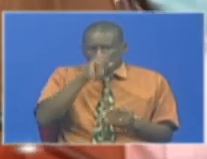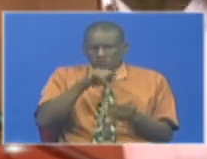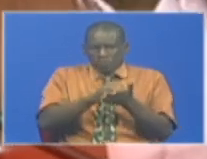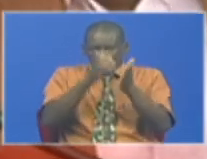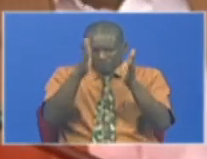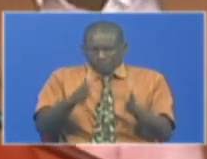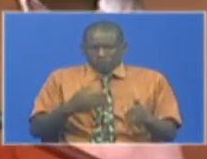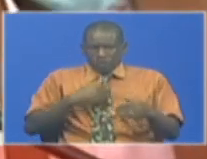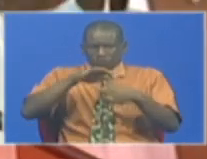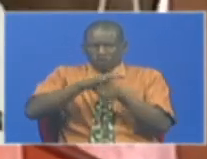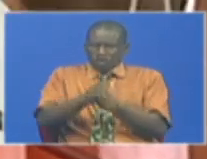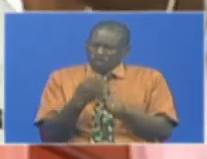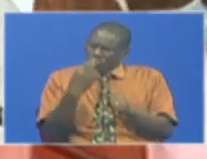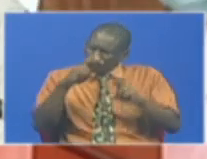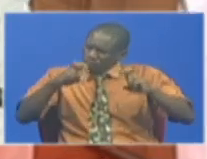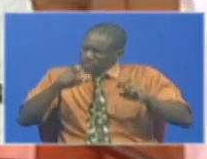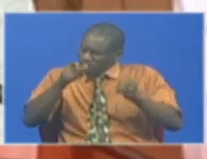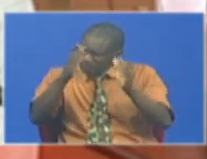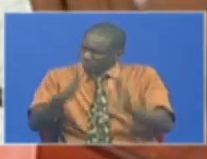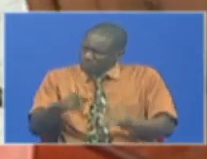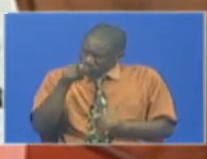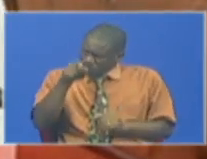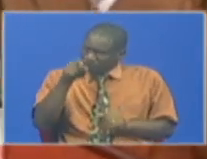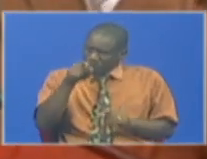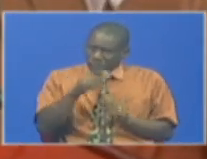Huyo mtu ukimwangalia hivyo,